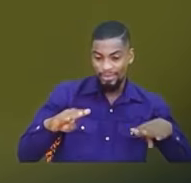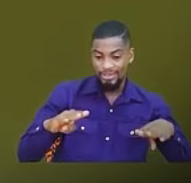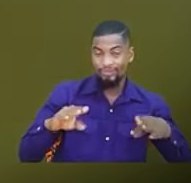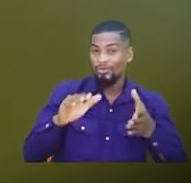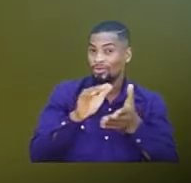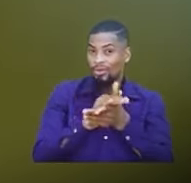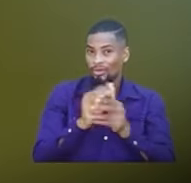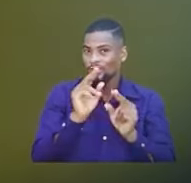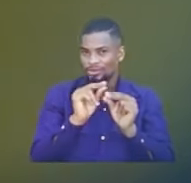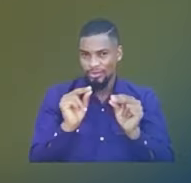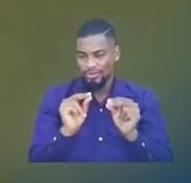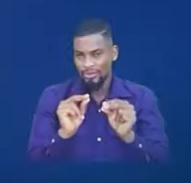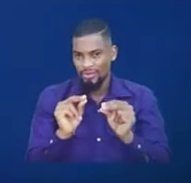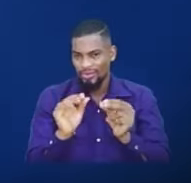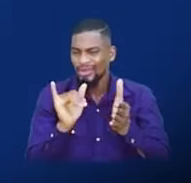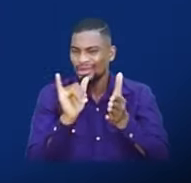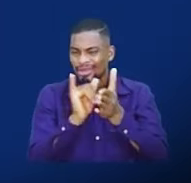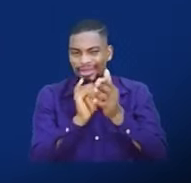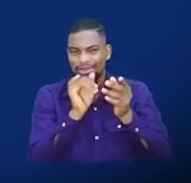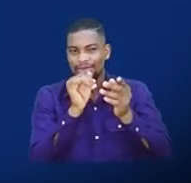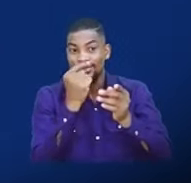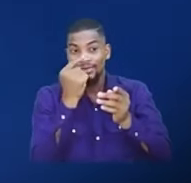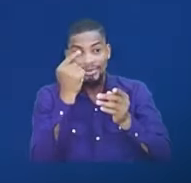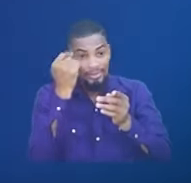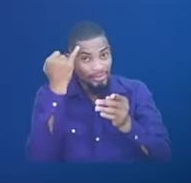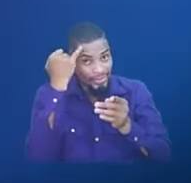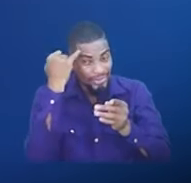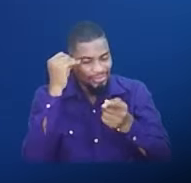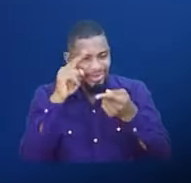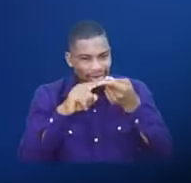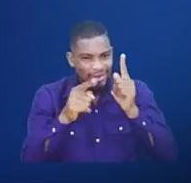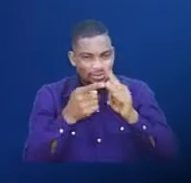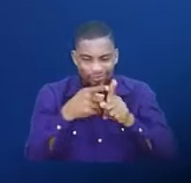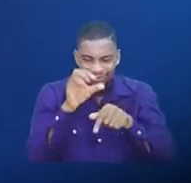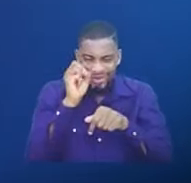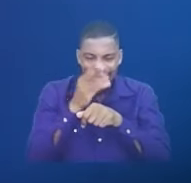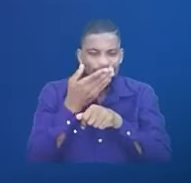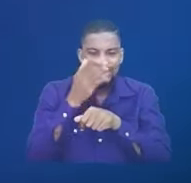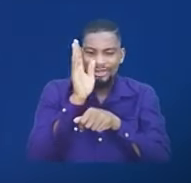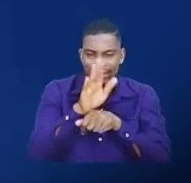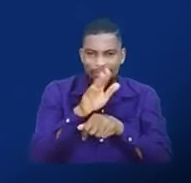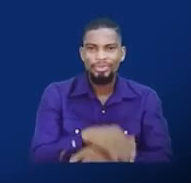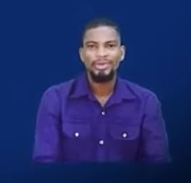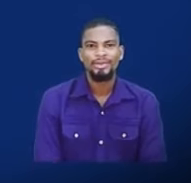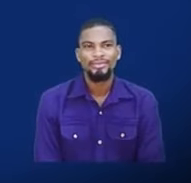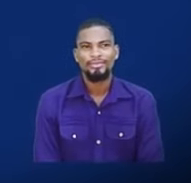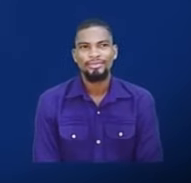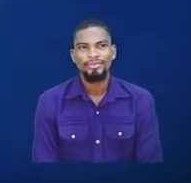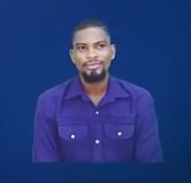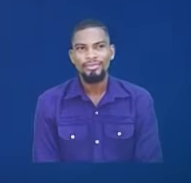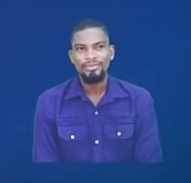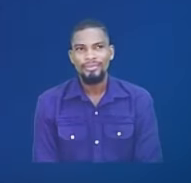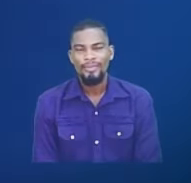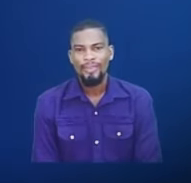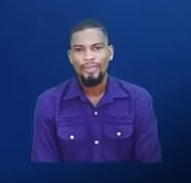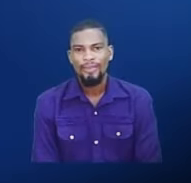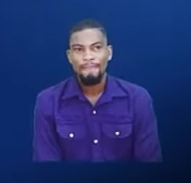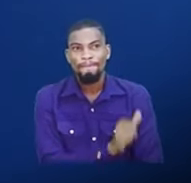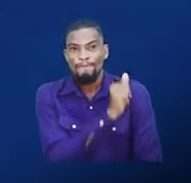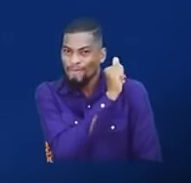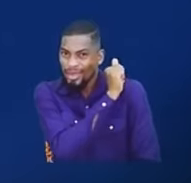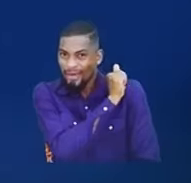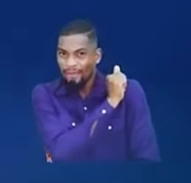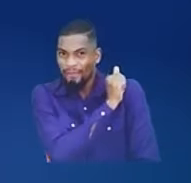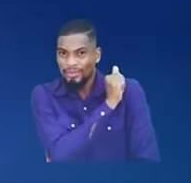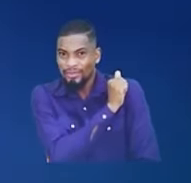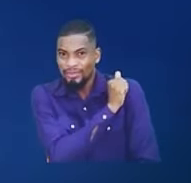of David. Now, if we got to a time that Absalom himself rose against David, it's all the beginning of all that